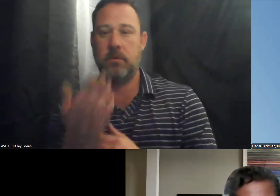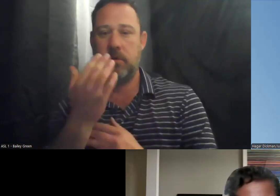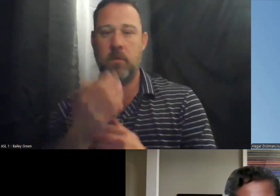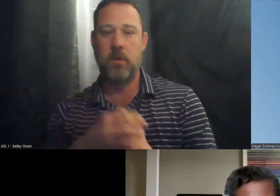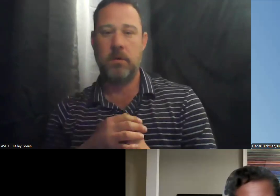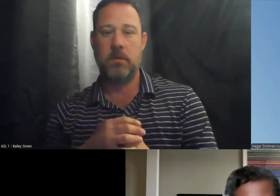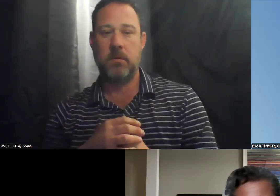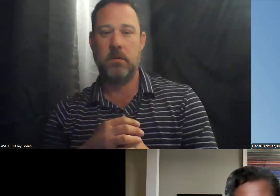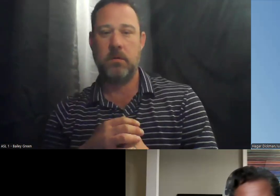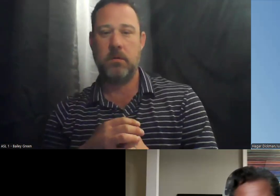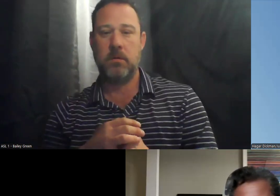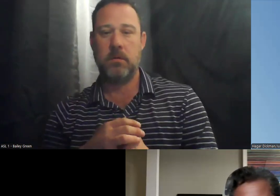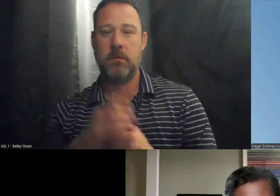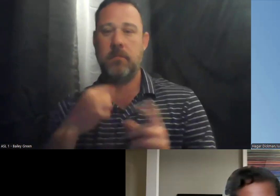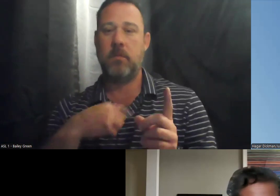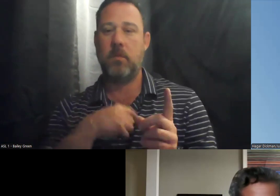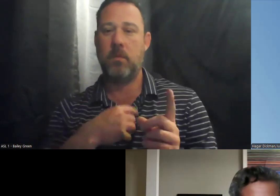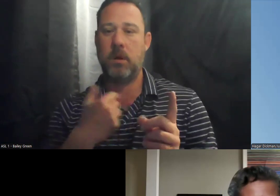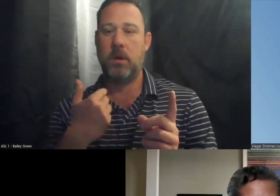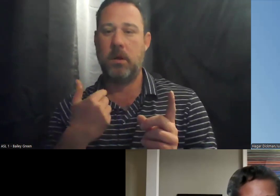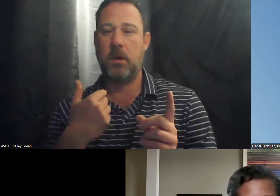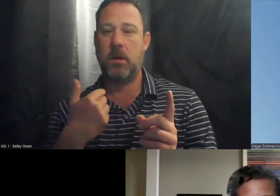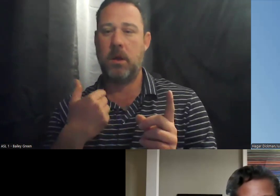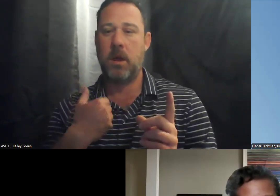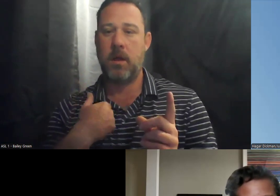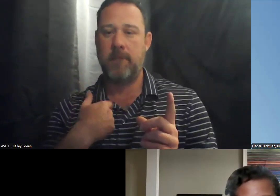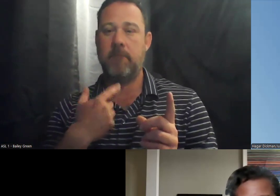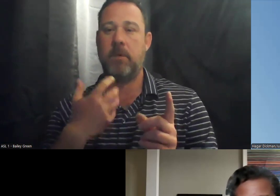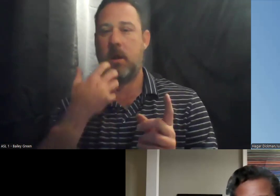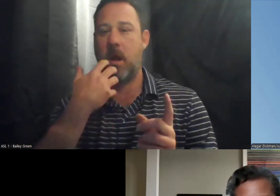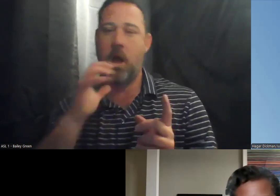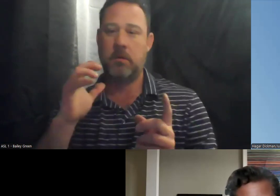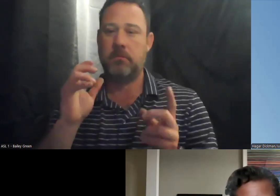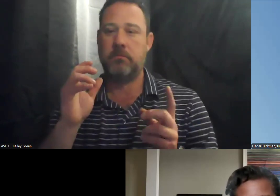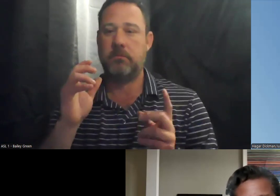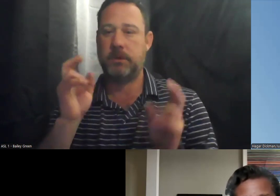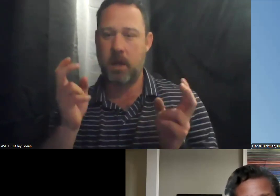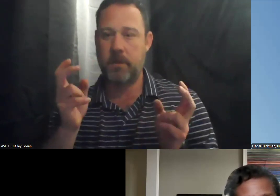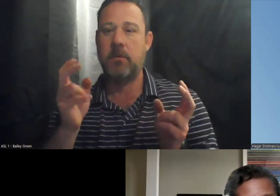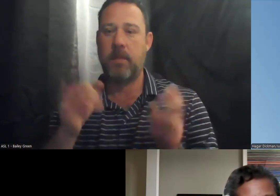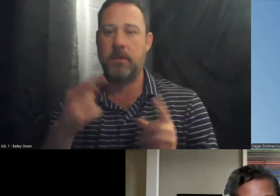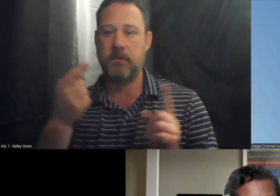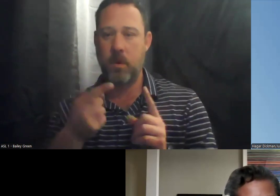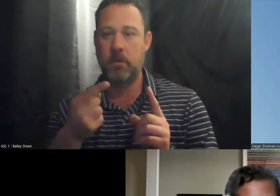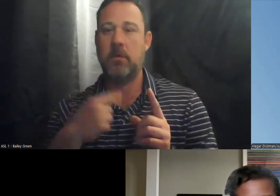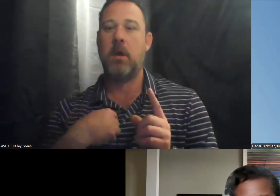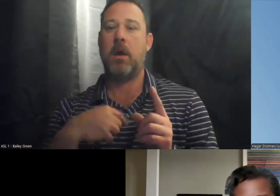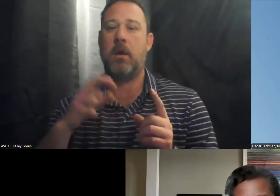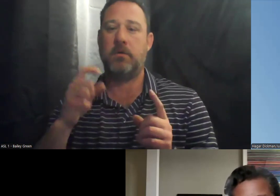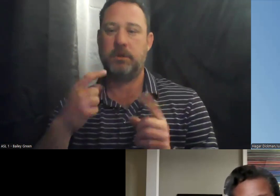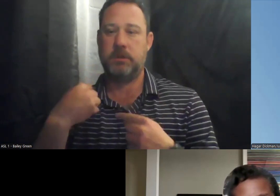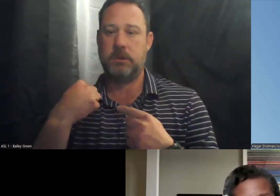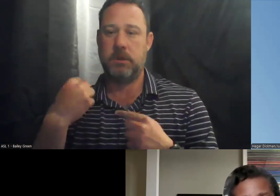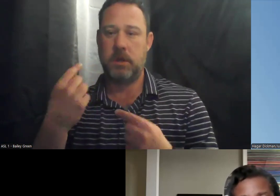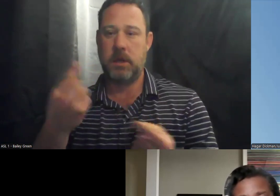morning, everyone. We have been hot topic on this point. I just came